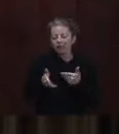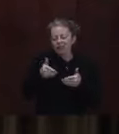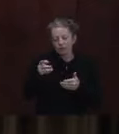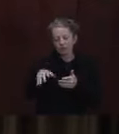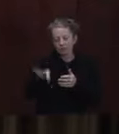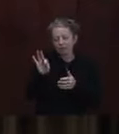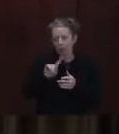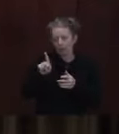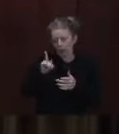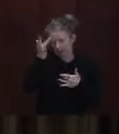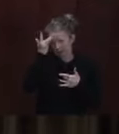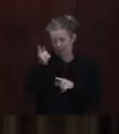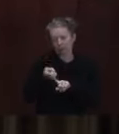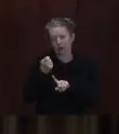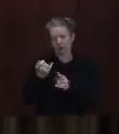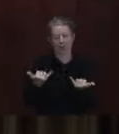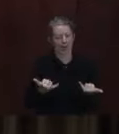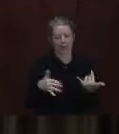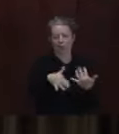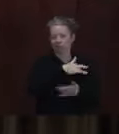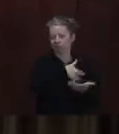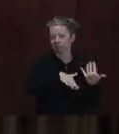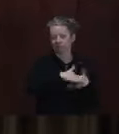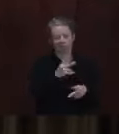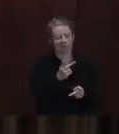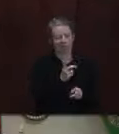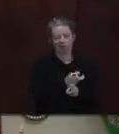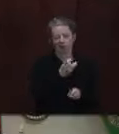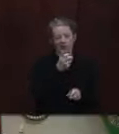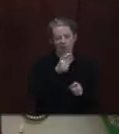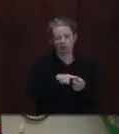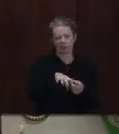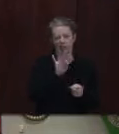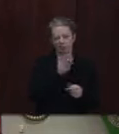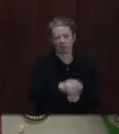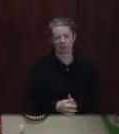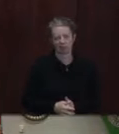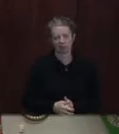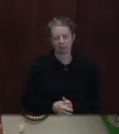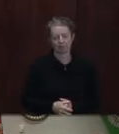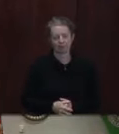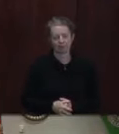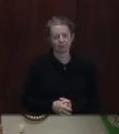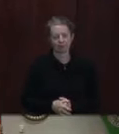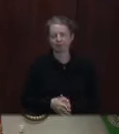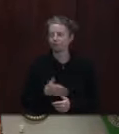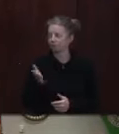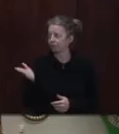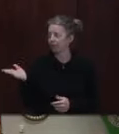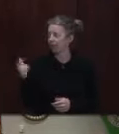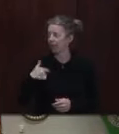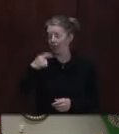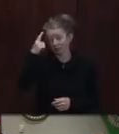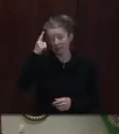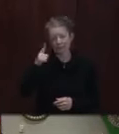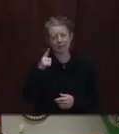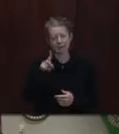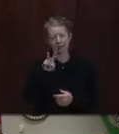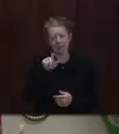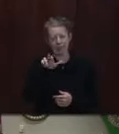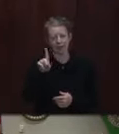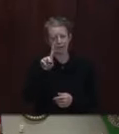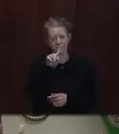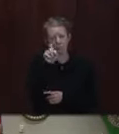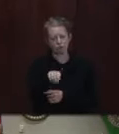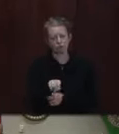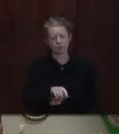infection. Okay. All right. I mean, I think it's a valid, you know, question, Chairman. It's one that's